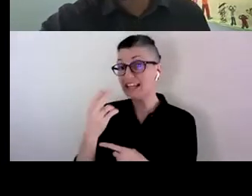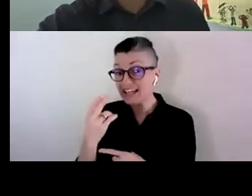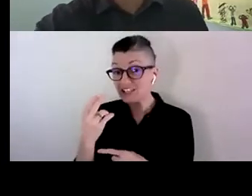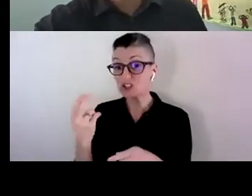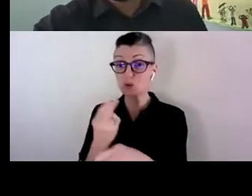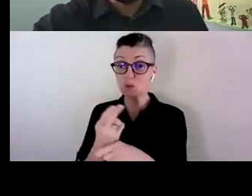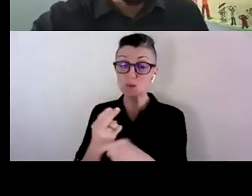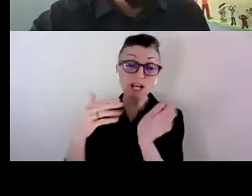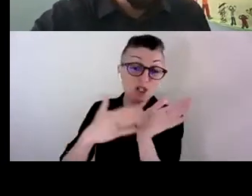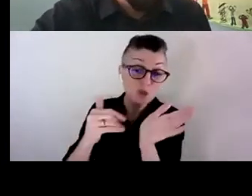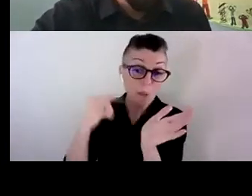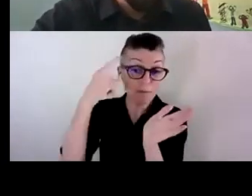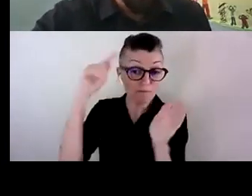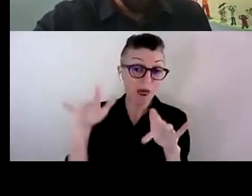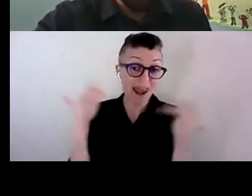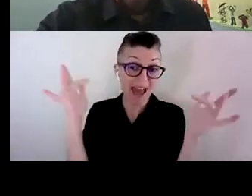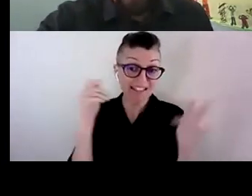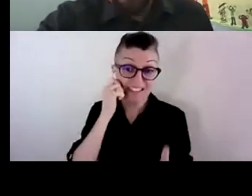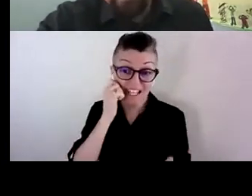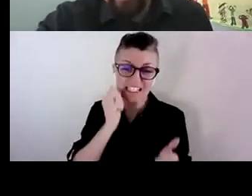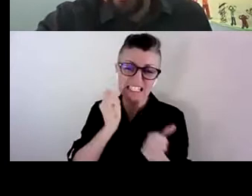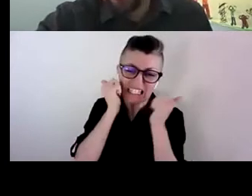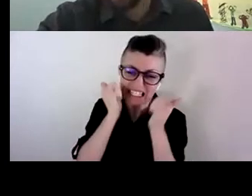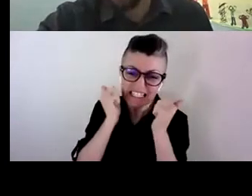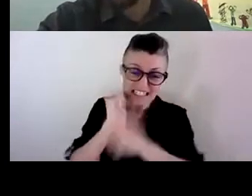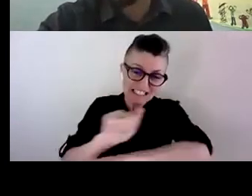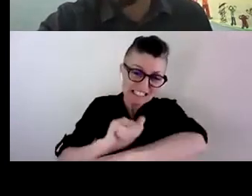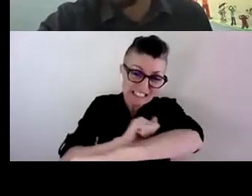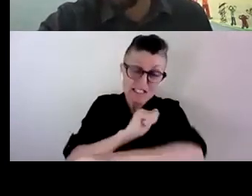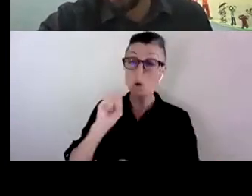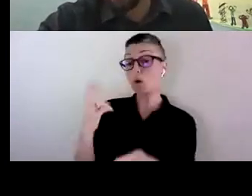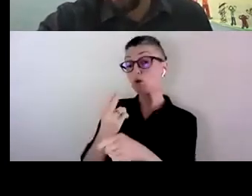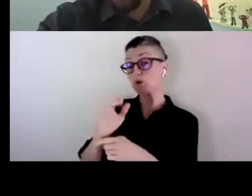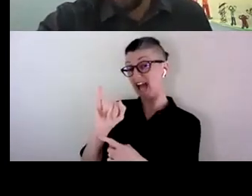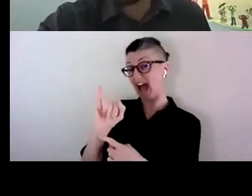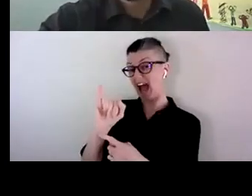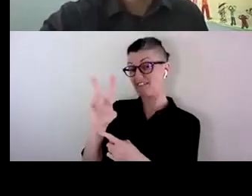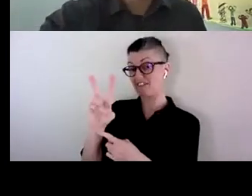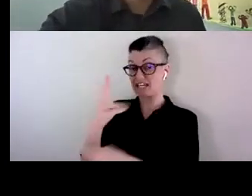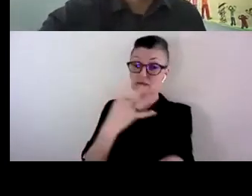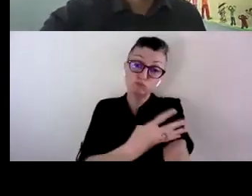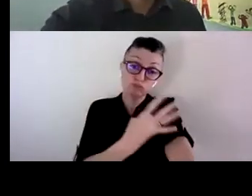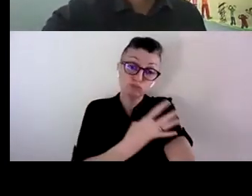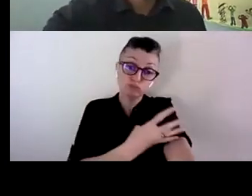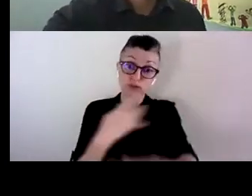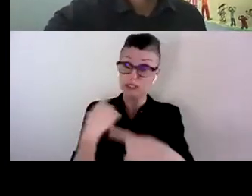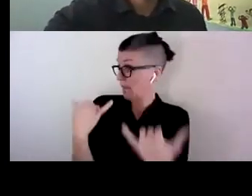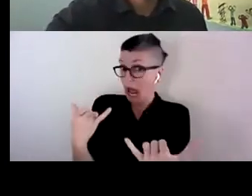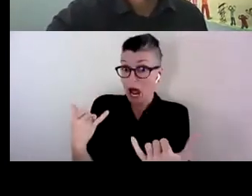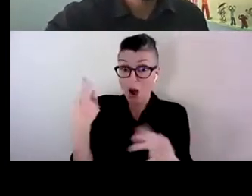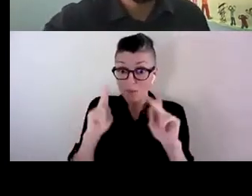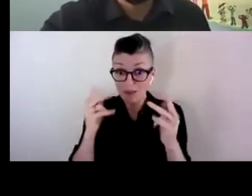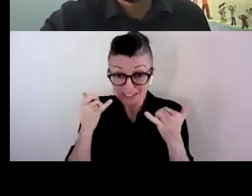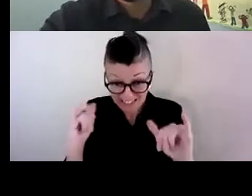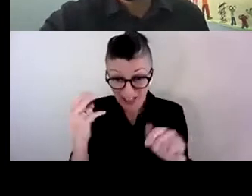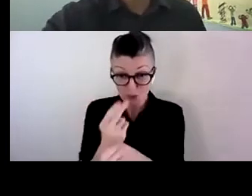Some even used IV drips today to make their skin lighter. I grew up in a context where people were so afraid